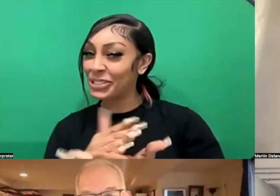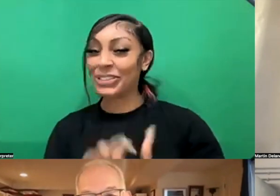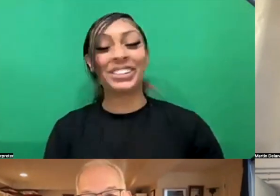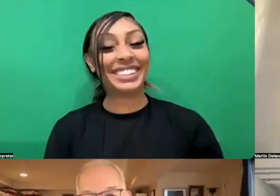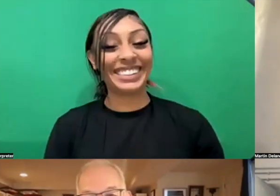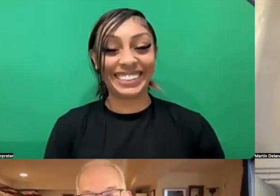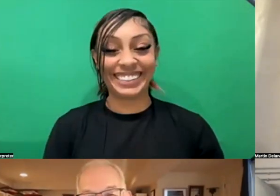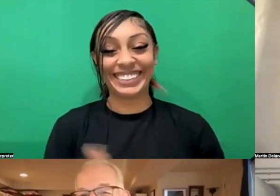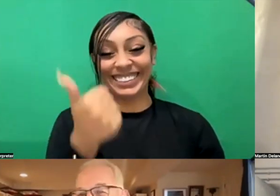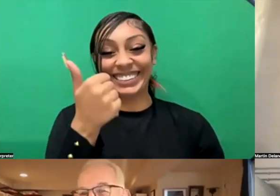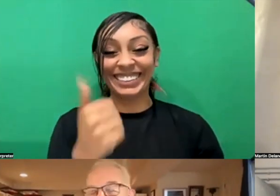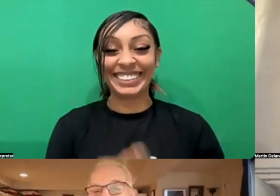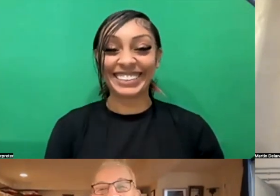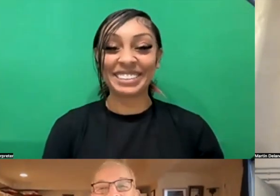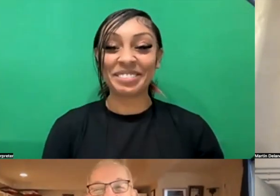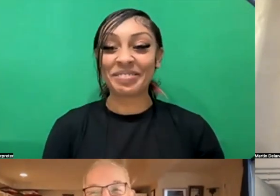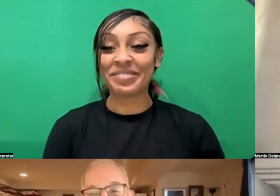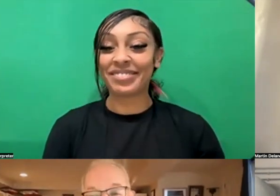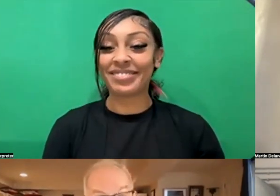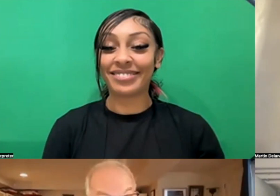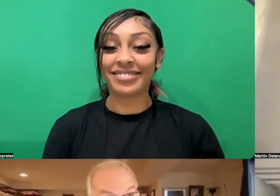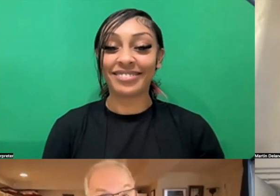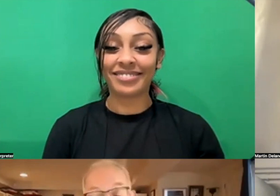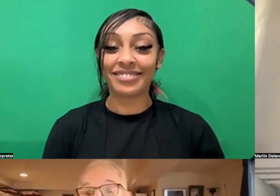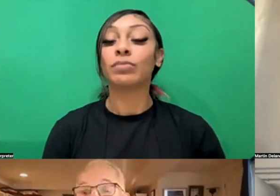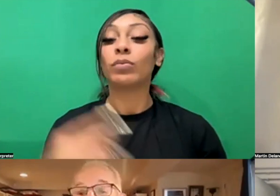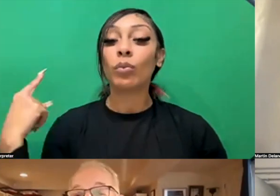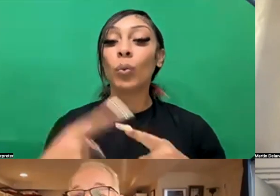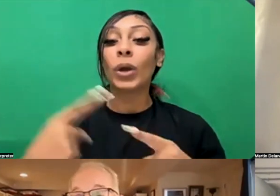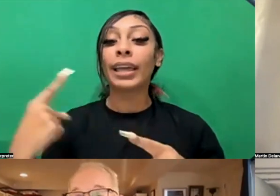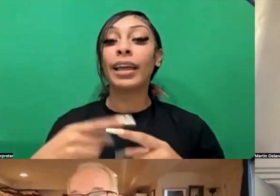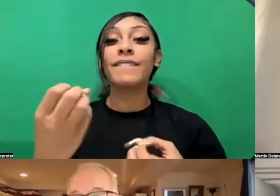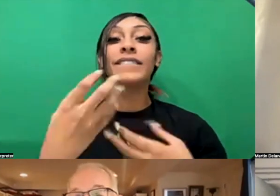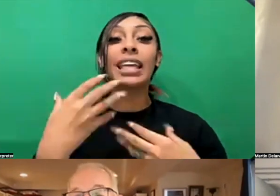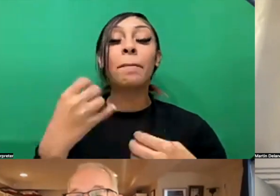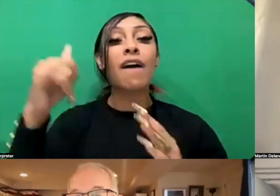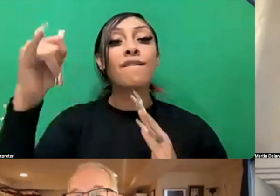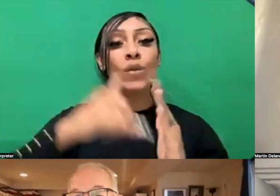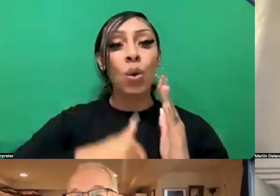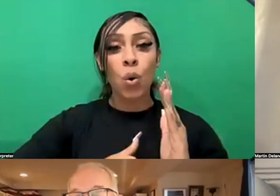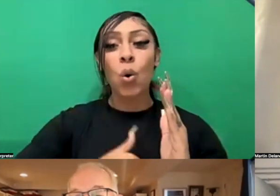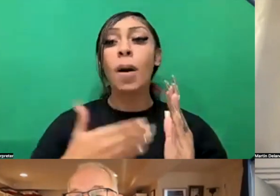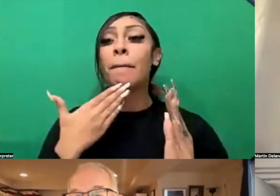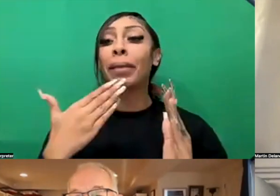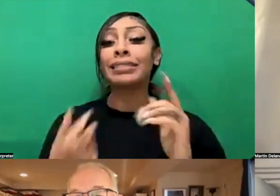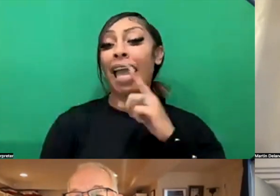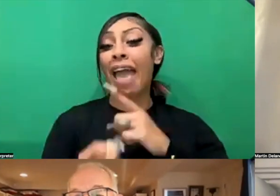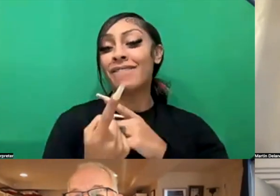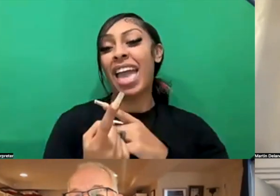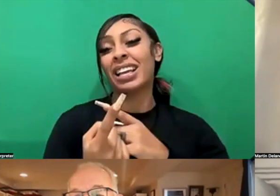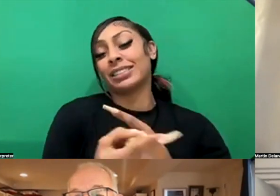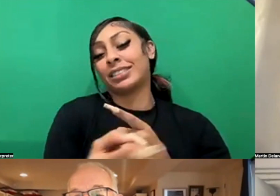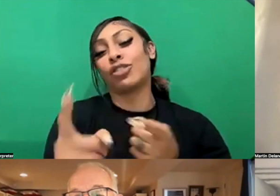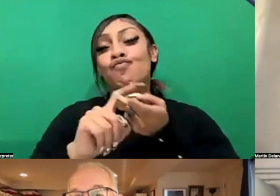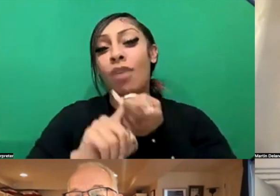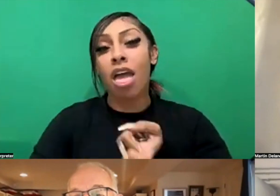Yeah, brilliant. I've just popped in the chat just a very quick feedback form. As mentioned, events like this, we rely on